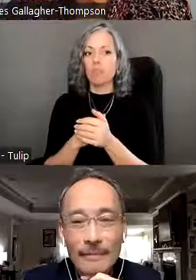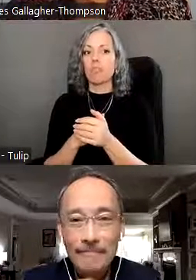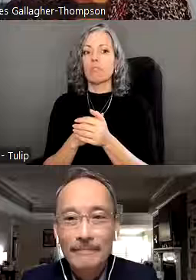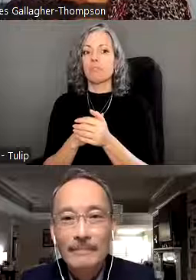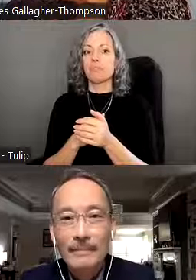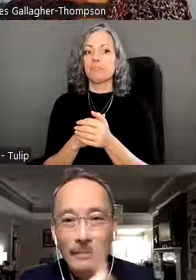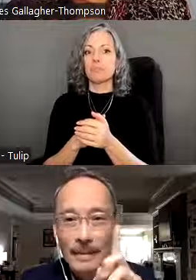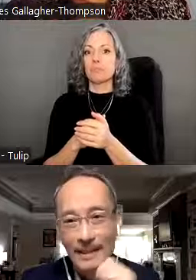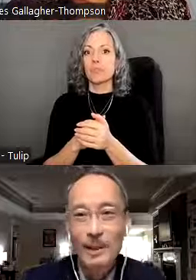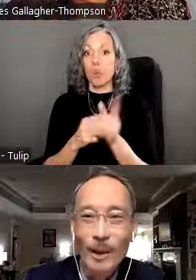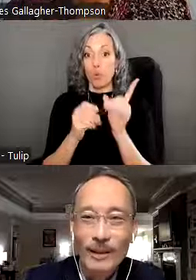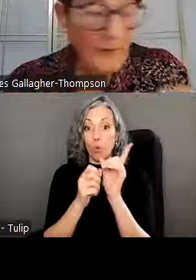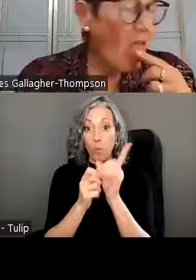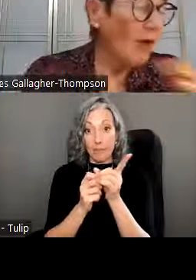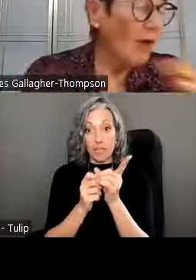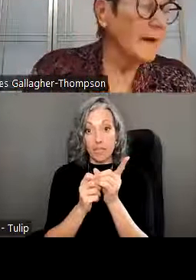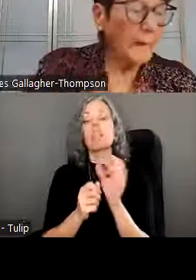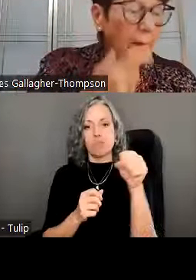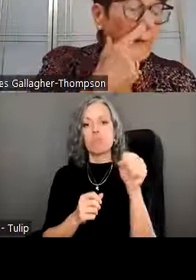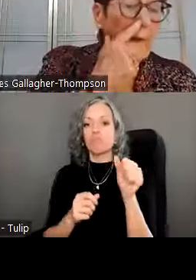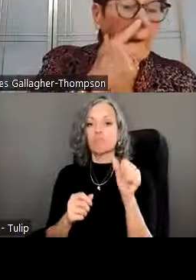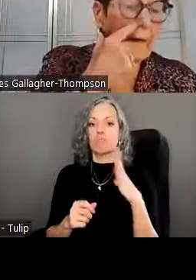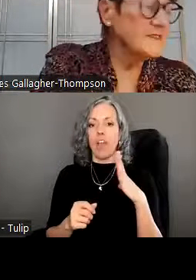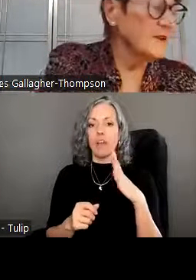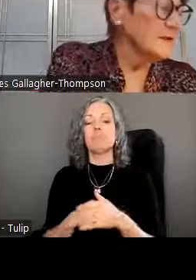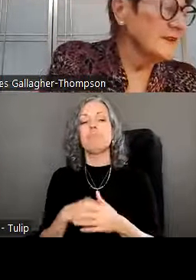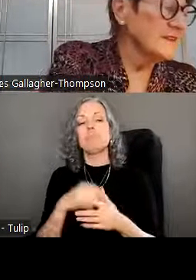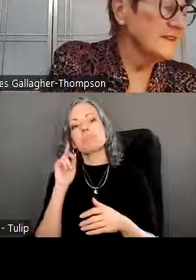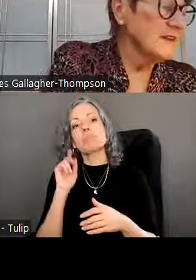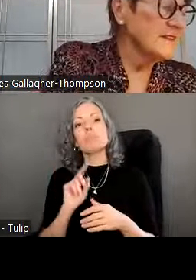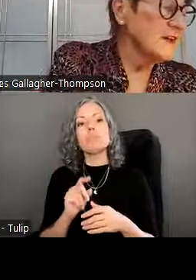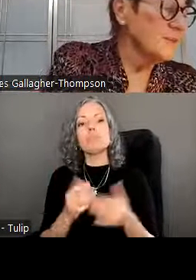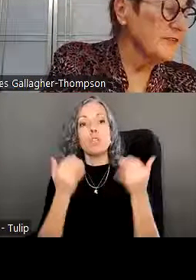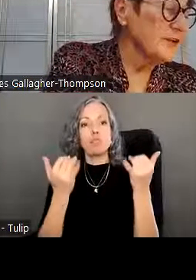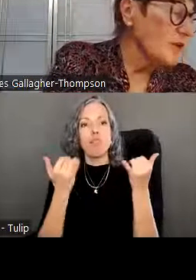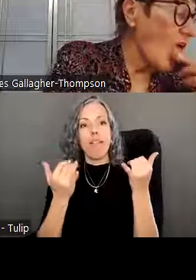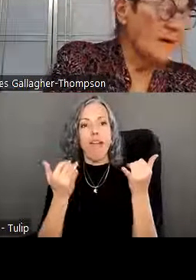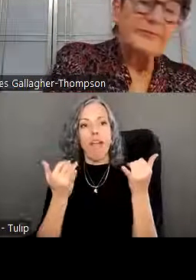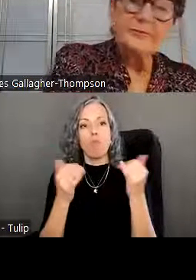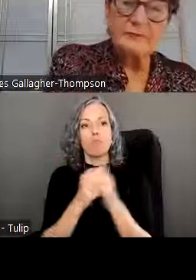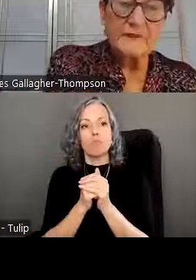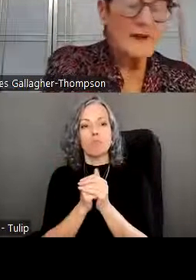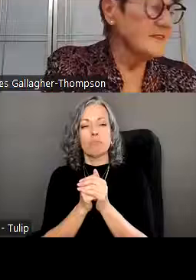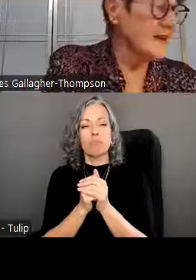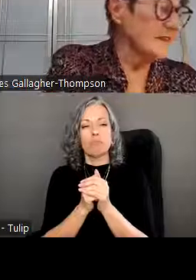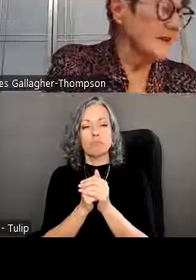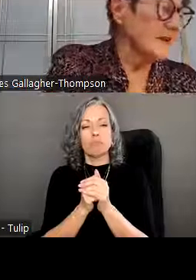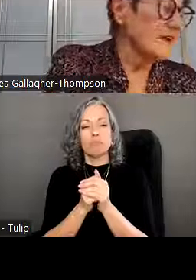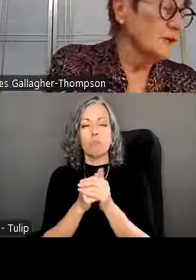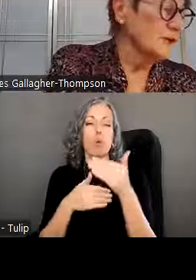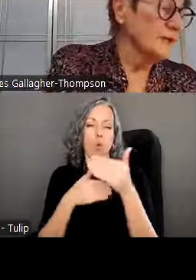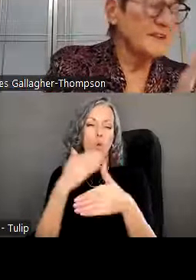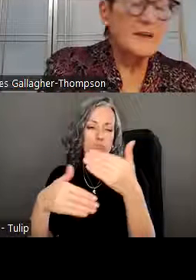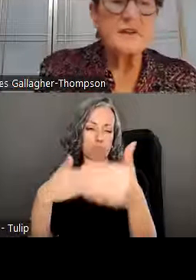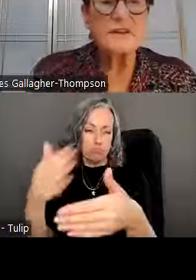Okay, did you say 1 more minute? Yes, 1 more. Thank you. Okay. All right, so let's skip a few slides and